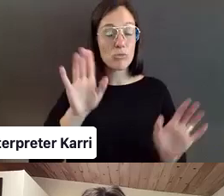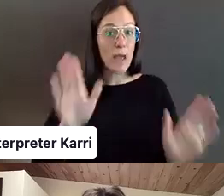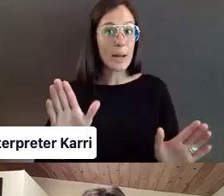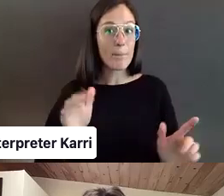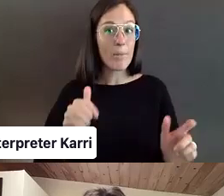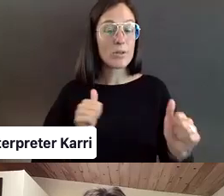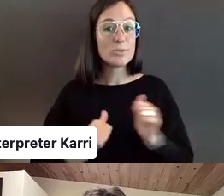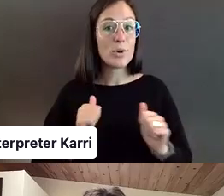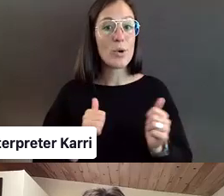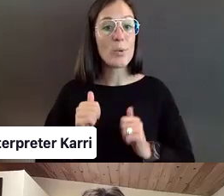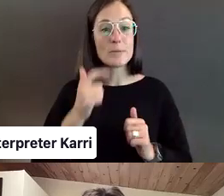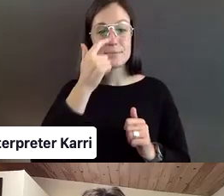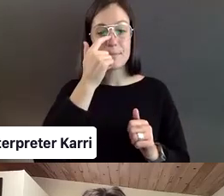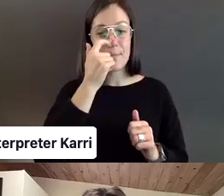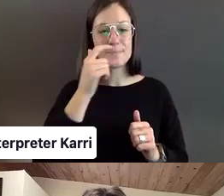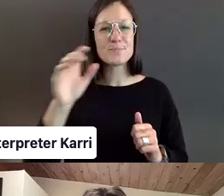show.